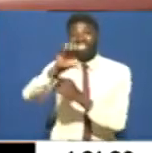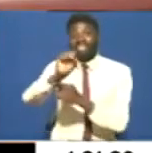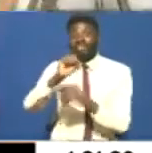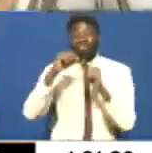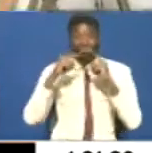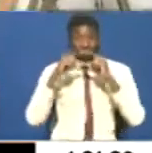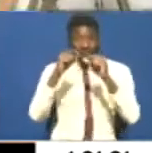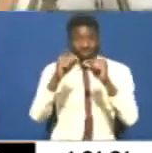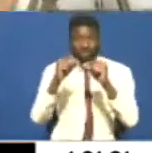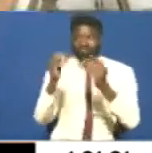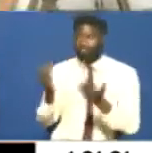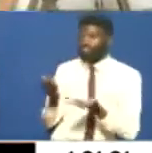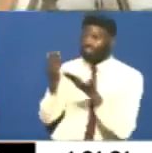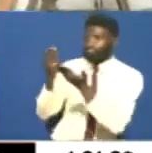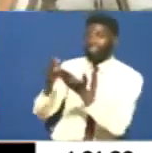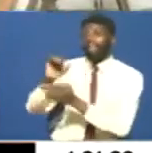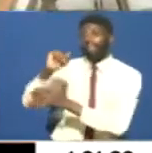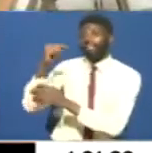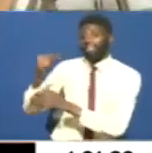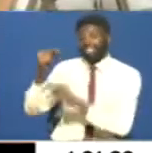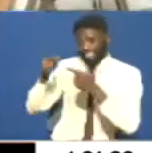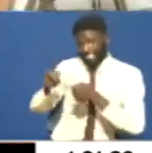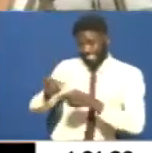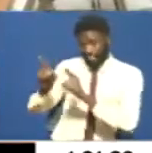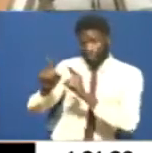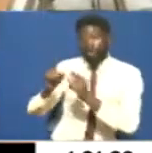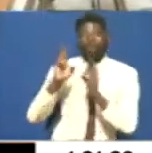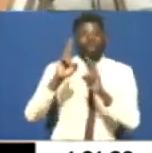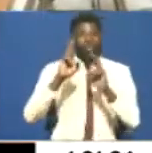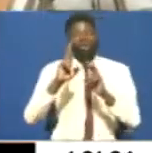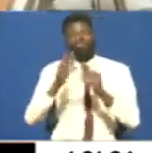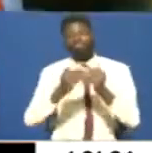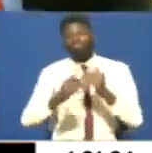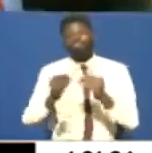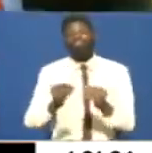of the Attorney General with the hope that it will be resolved fast and amicably.